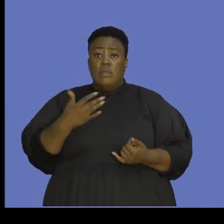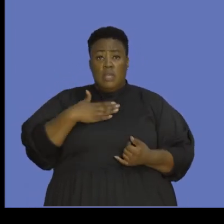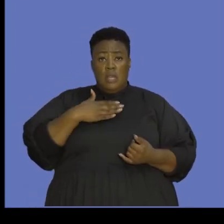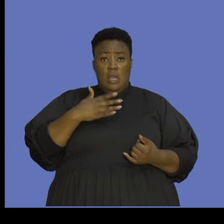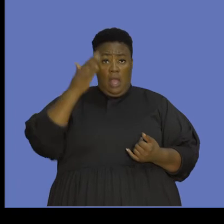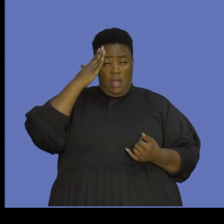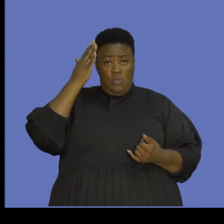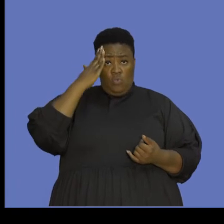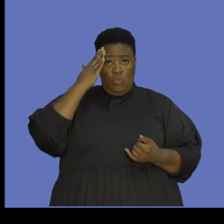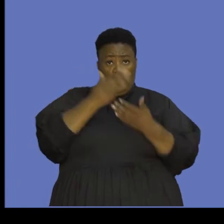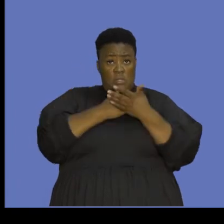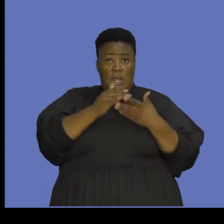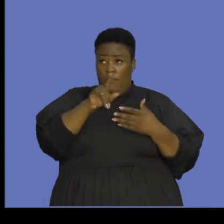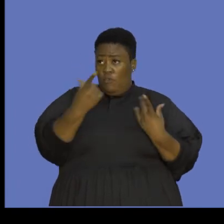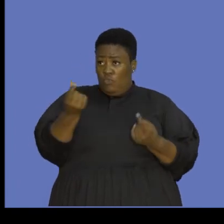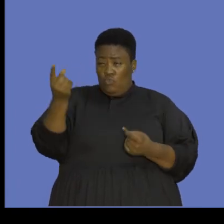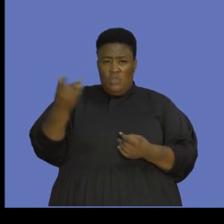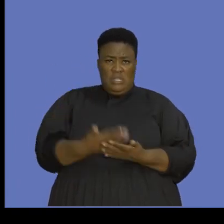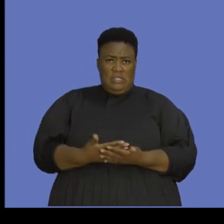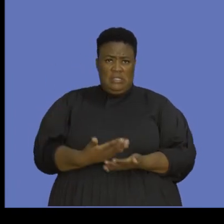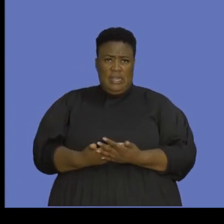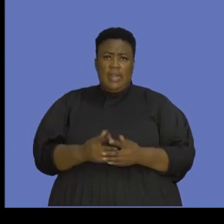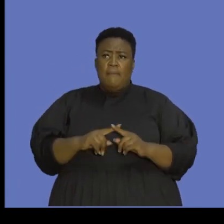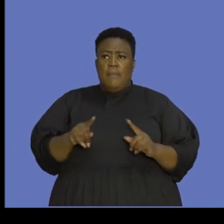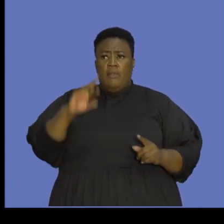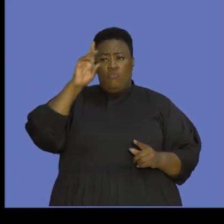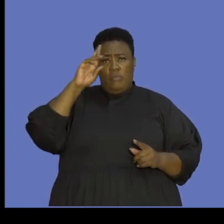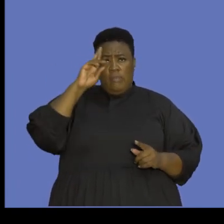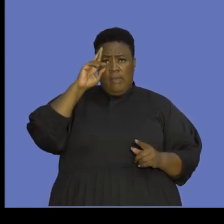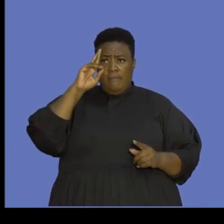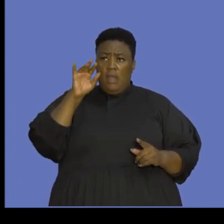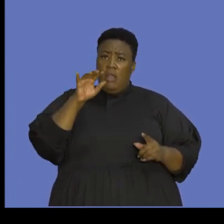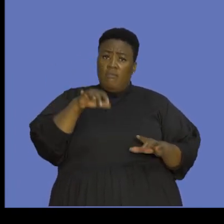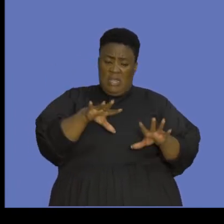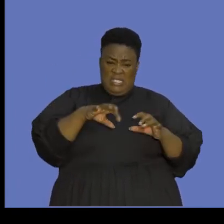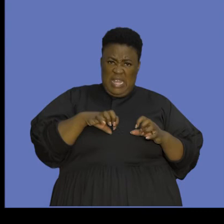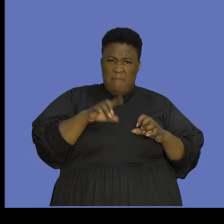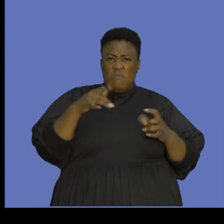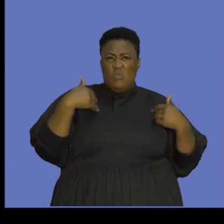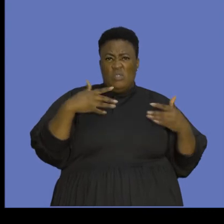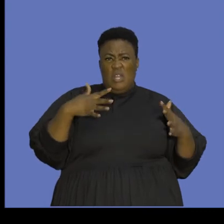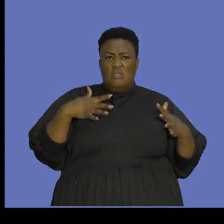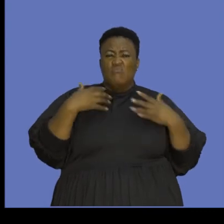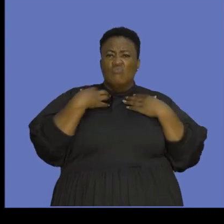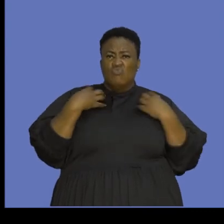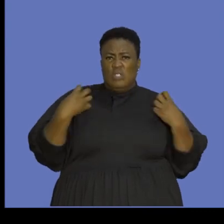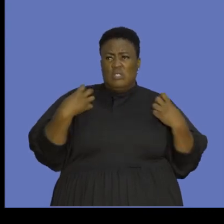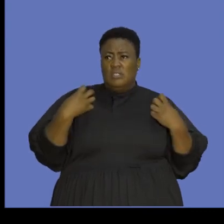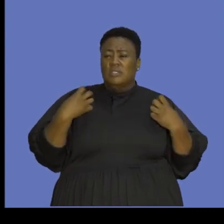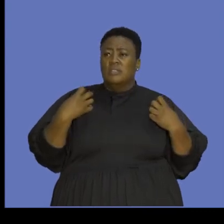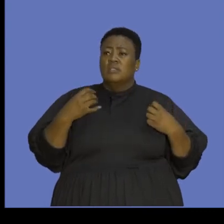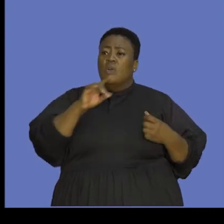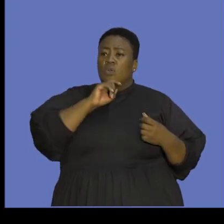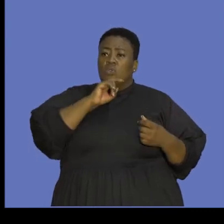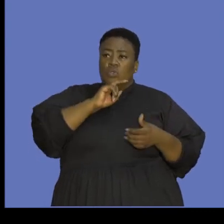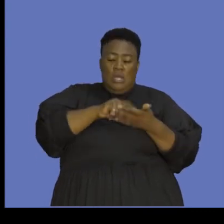some of you can absolutely do this in your head. But remember, when you get into an exam, you get a little stressed. So we're going to use the calculator to